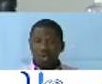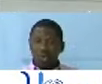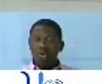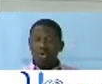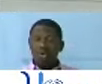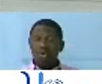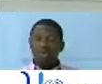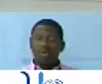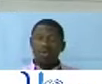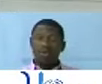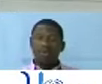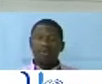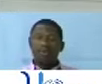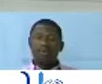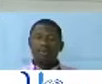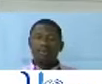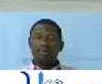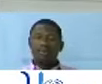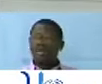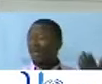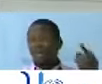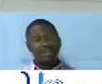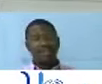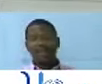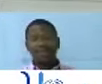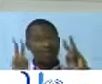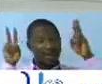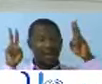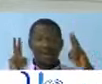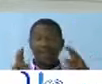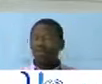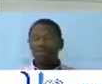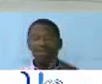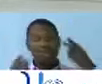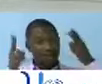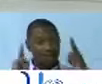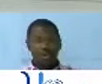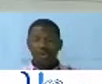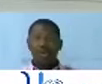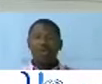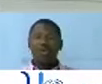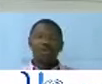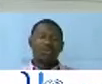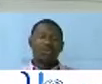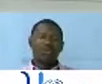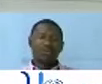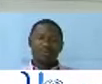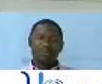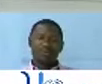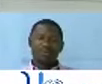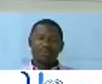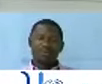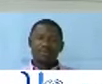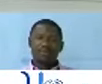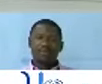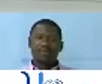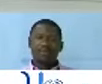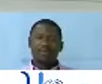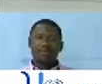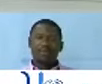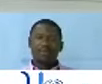la. Jamme was the law. Jamme mo don loi bi. I recall, I think someone said l'état c'est